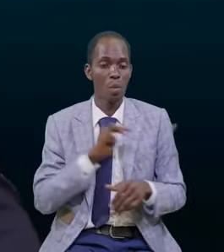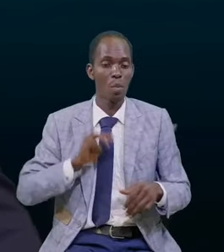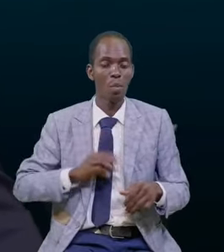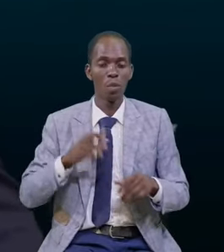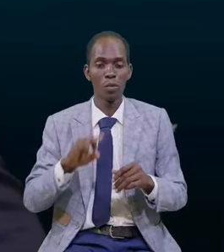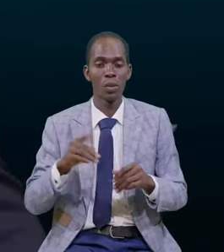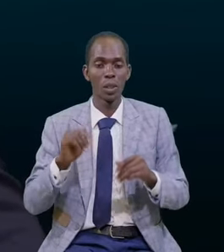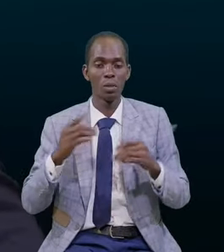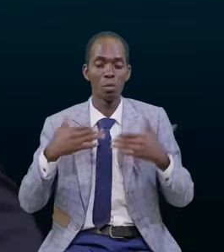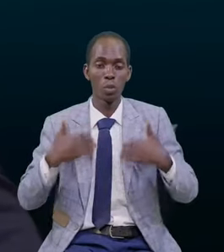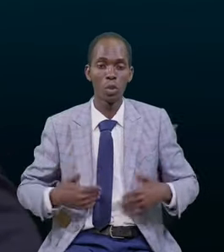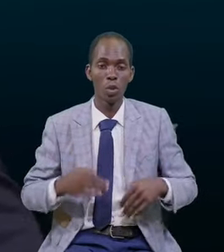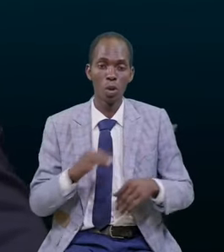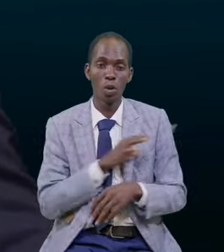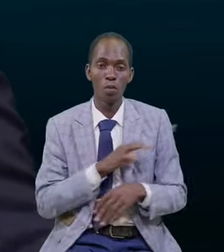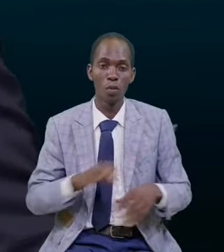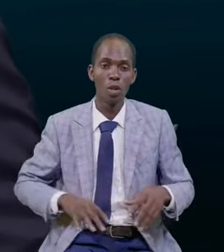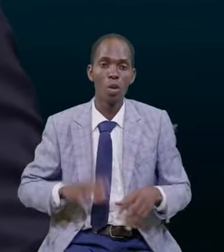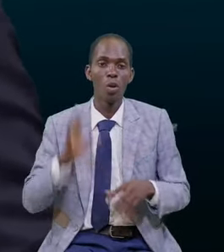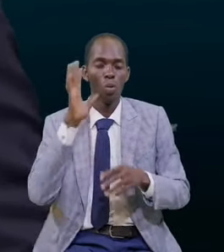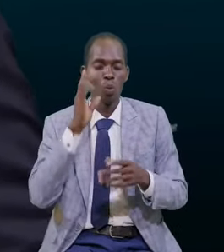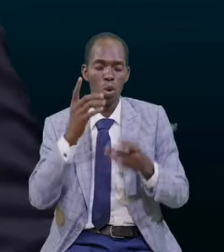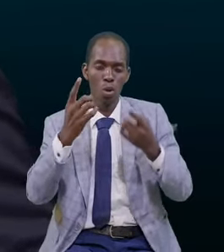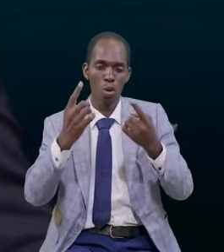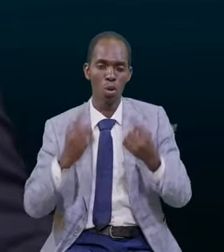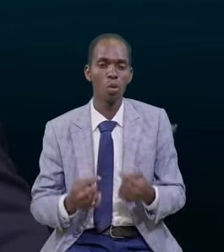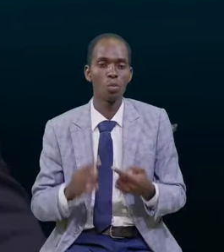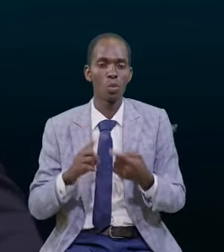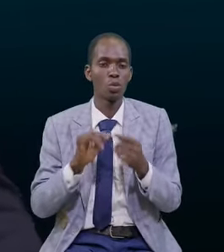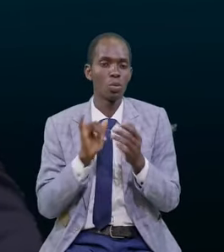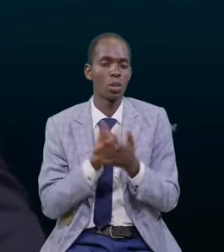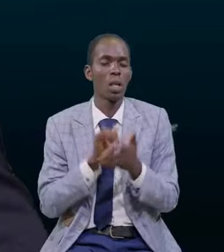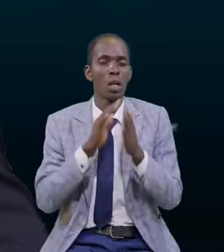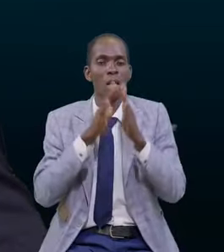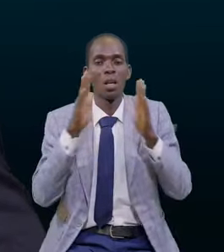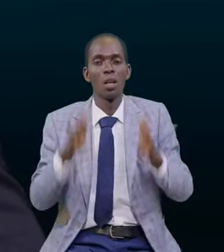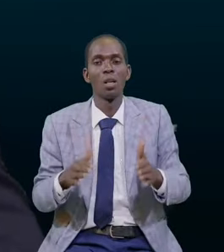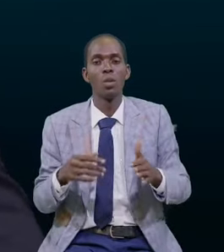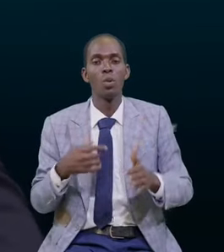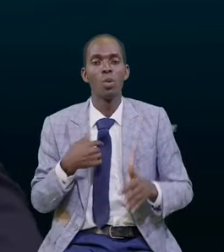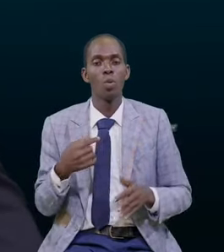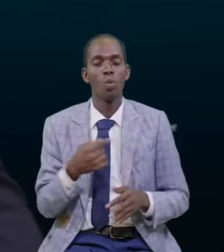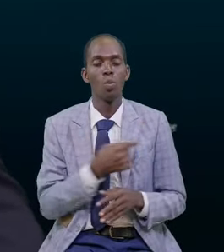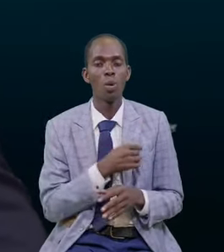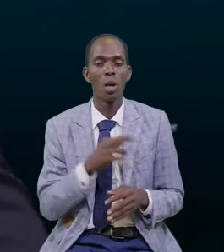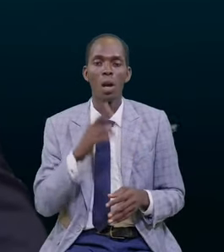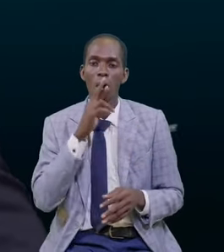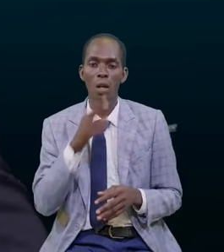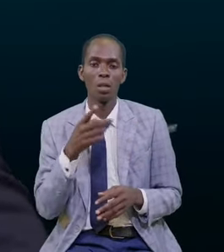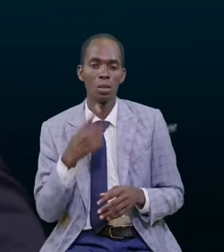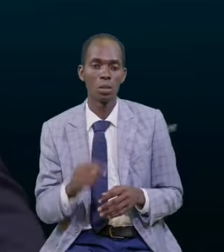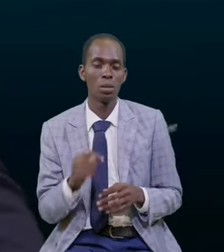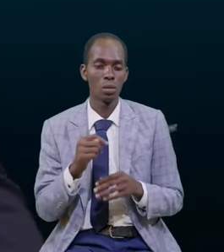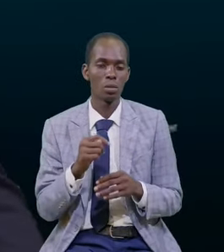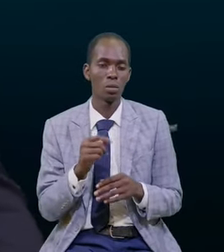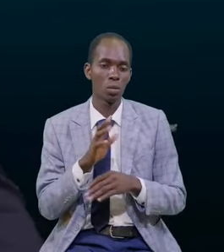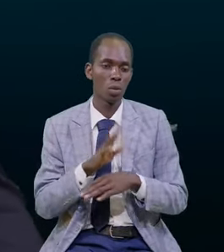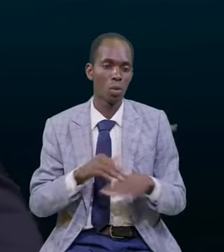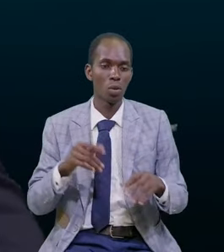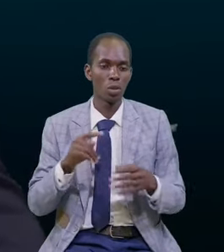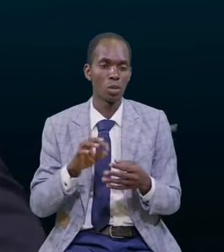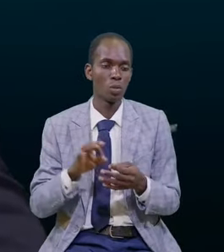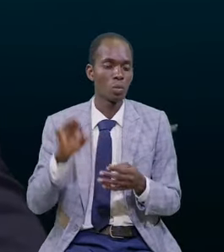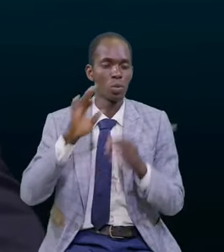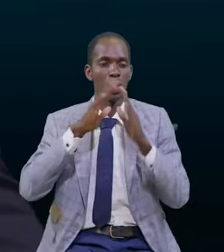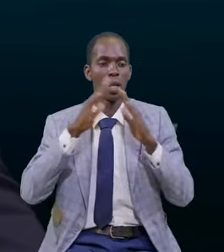being saved by grace through faith that's it we are the house being referred to the spiritual house the Brethren that we referred to in verse one as